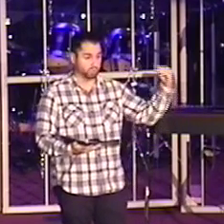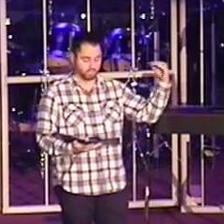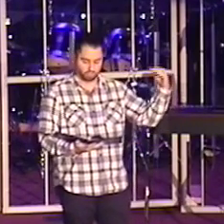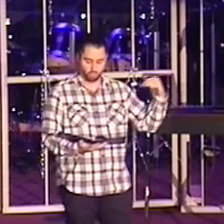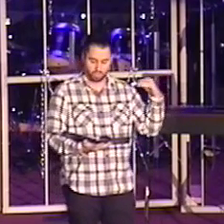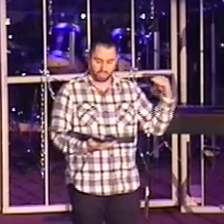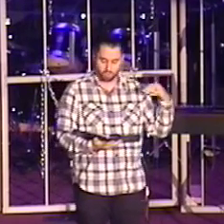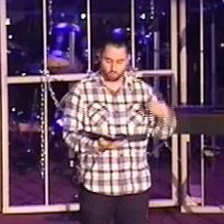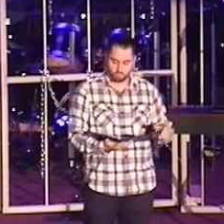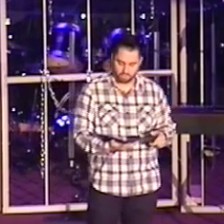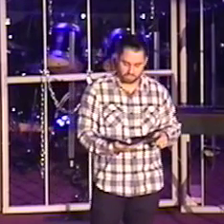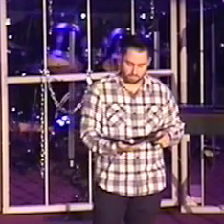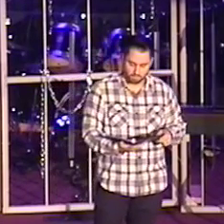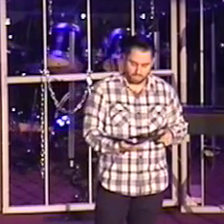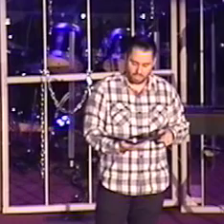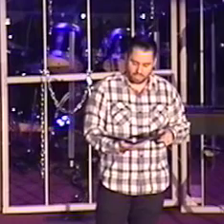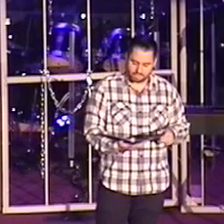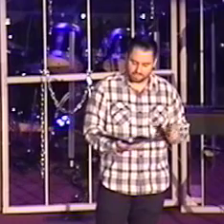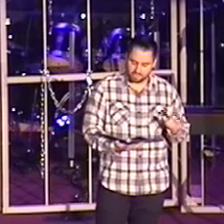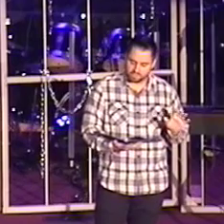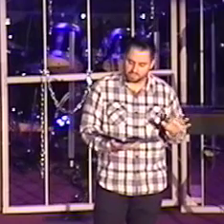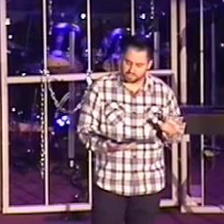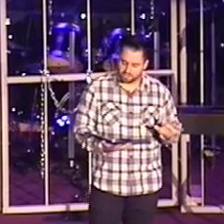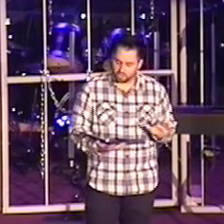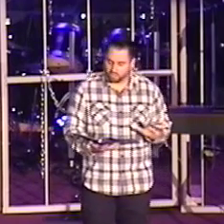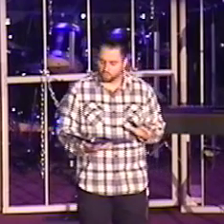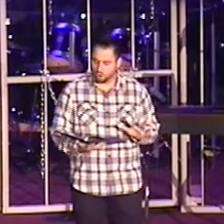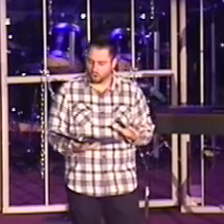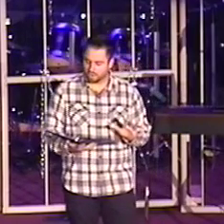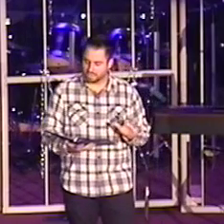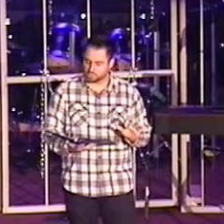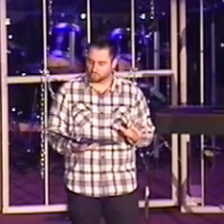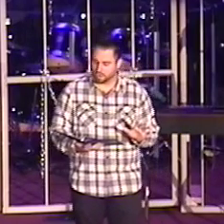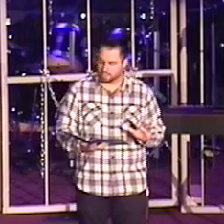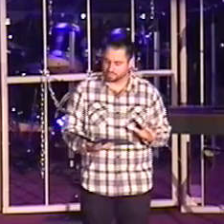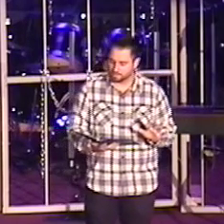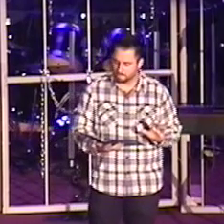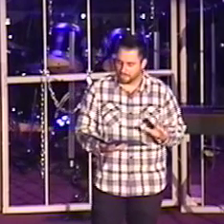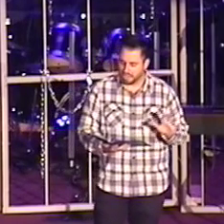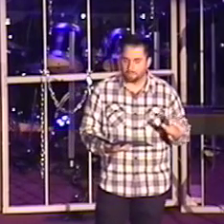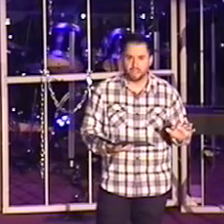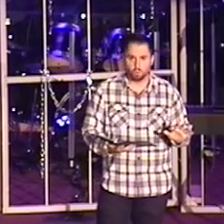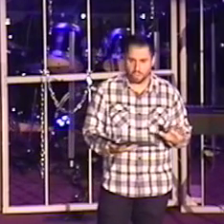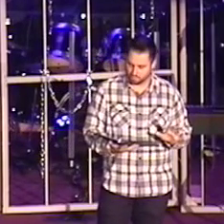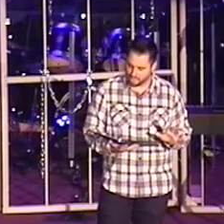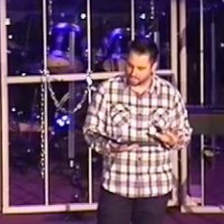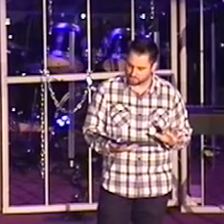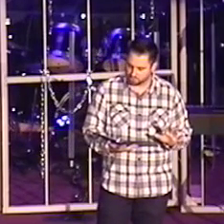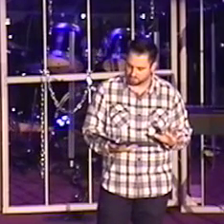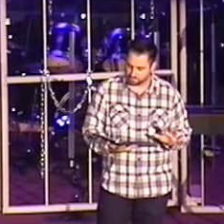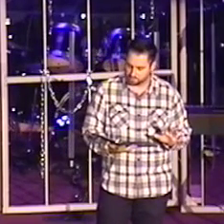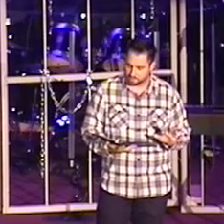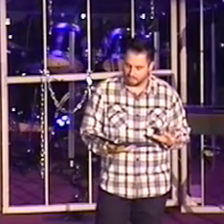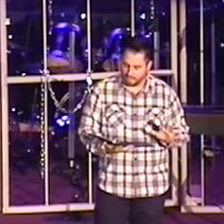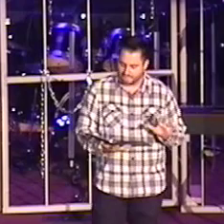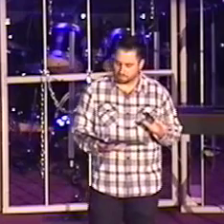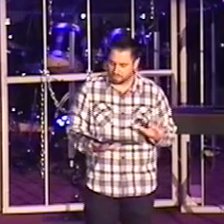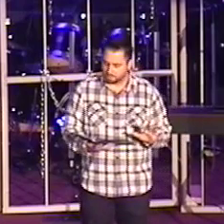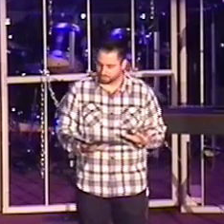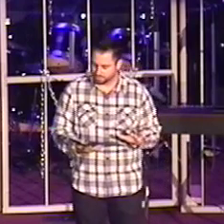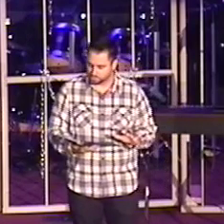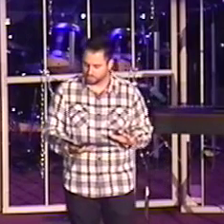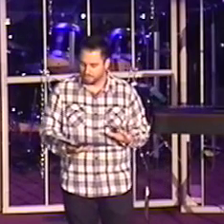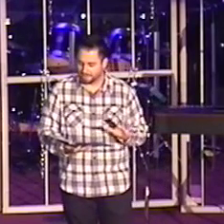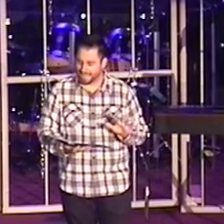for those in authority in our workplace. He says, in the sincerity of your heart as to Christ, not by way of eye service, as